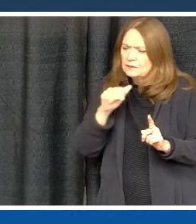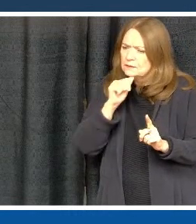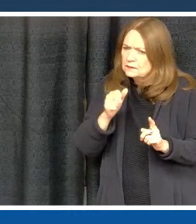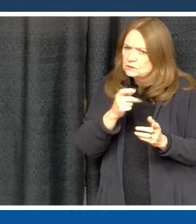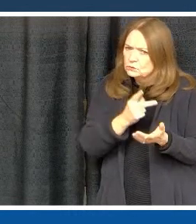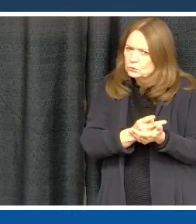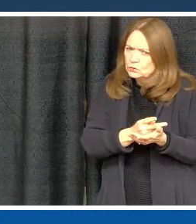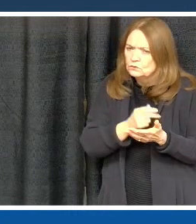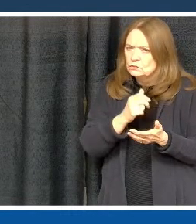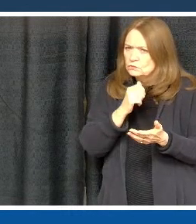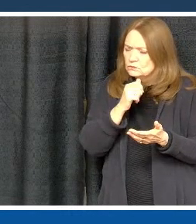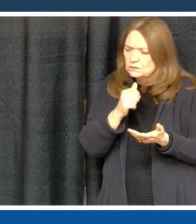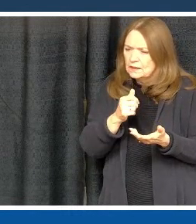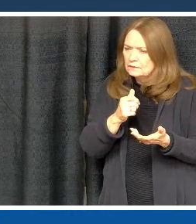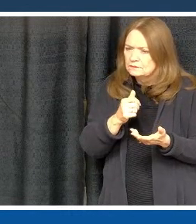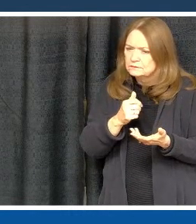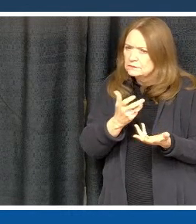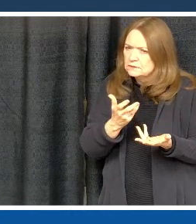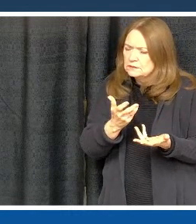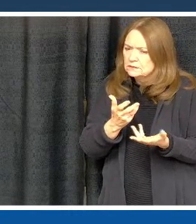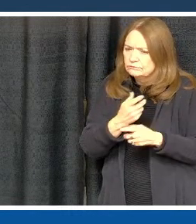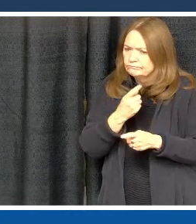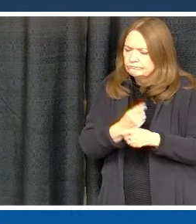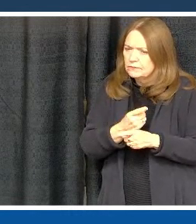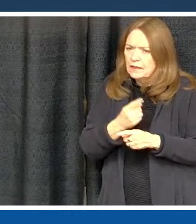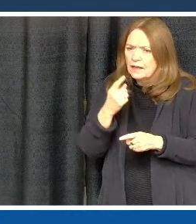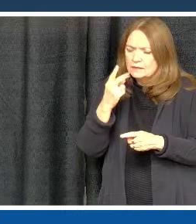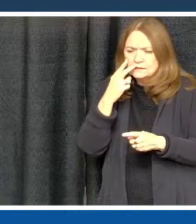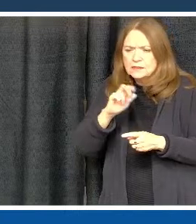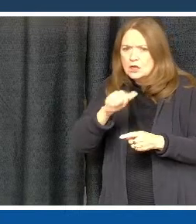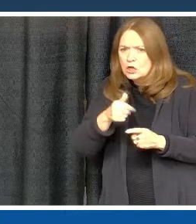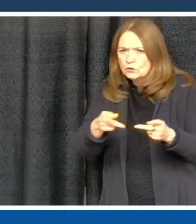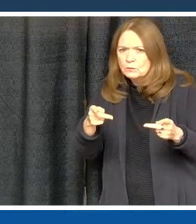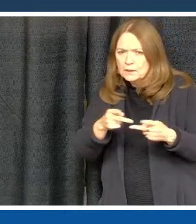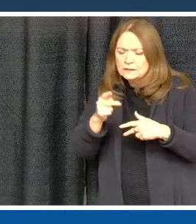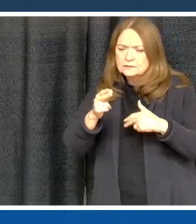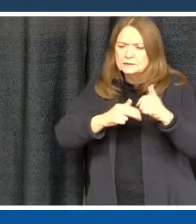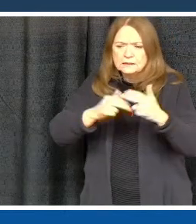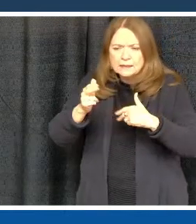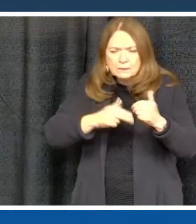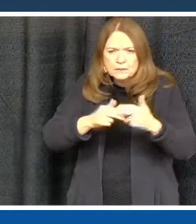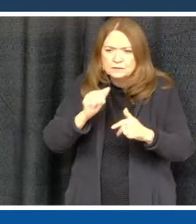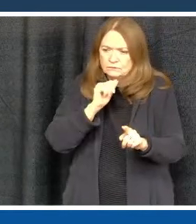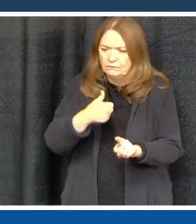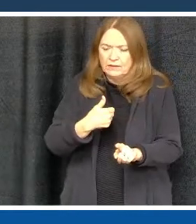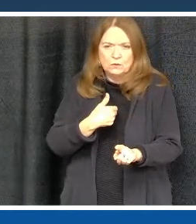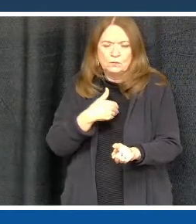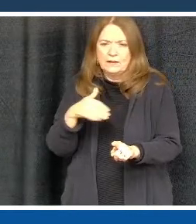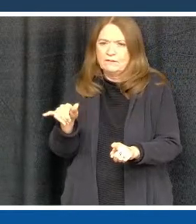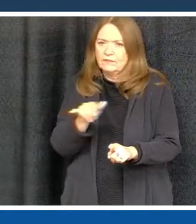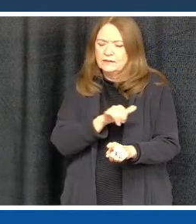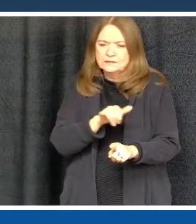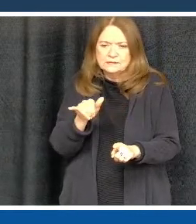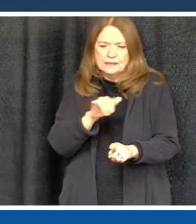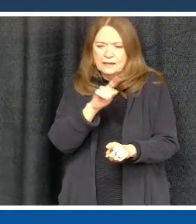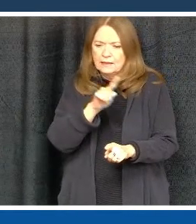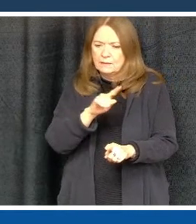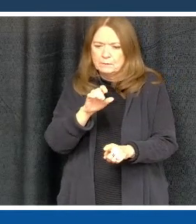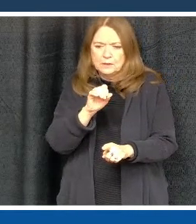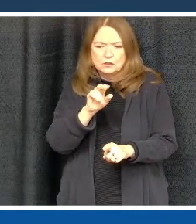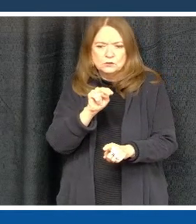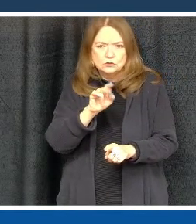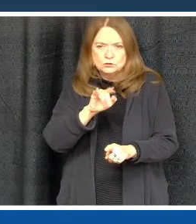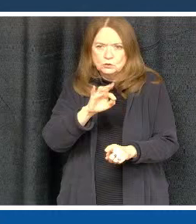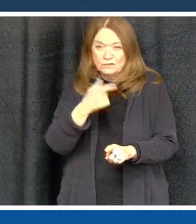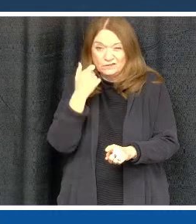fair. I just think that, I've seen other places built, and they don't have the same, zoning, which